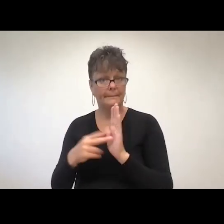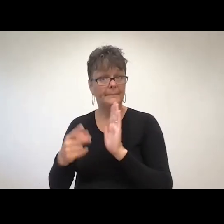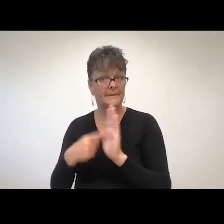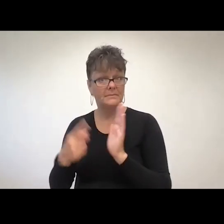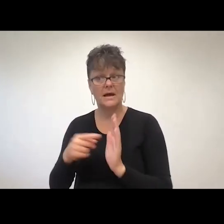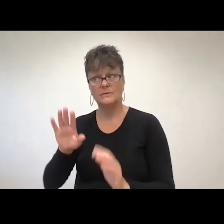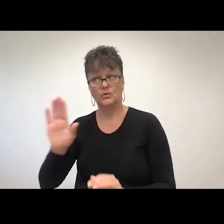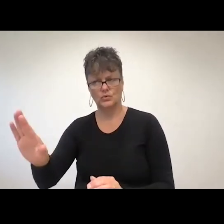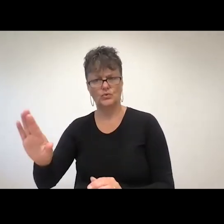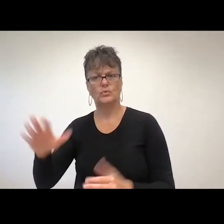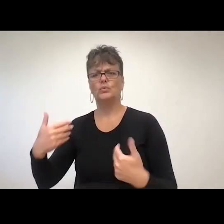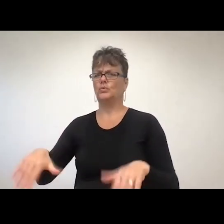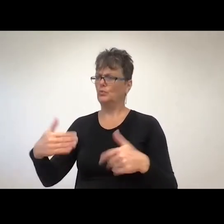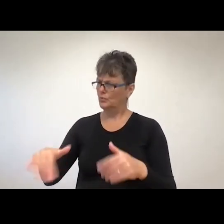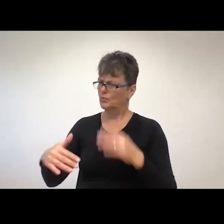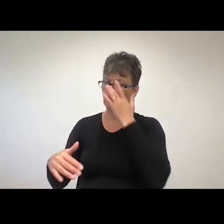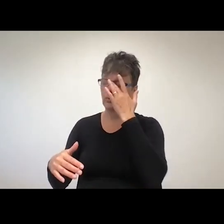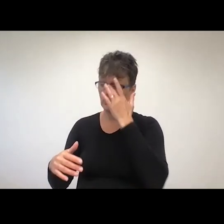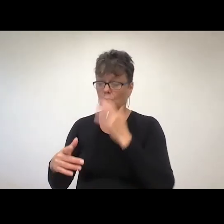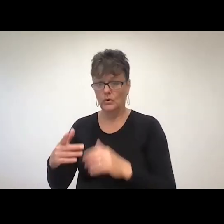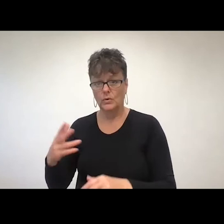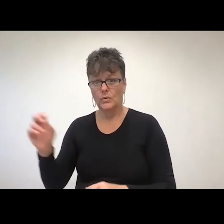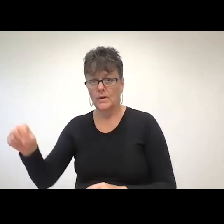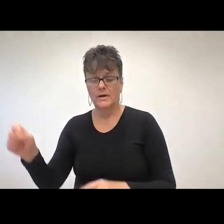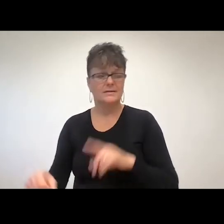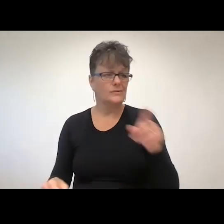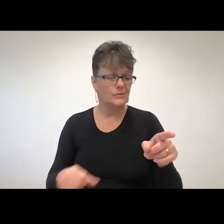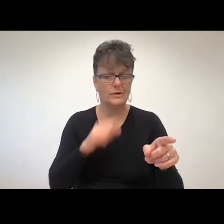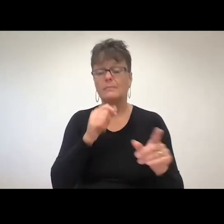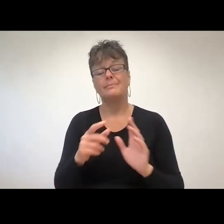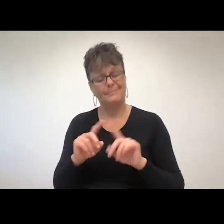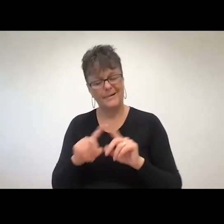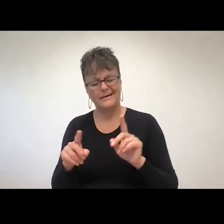don't want to reinforce deficit thinking, but I do think that happens. And so